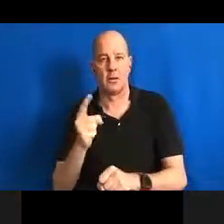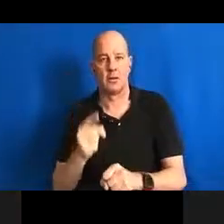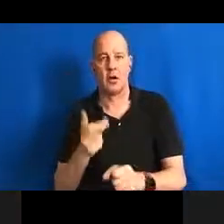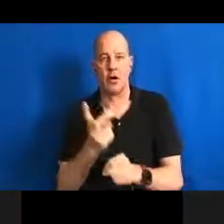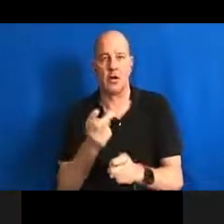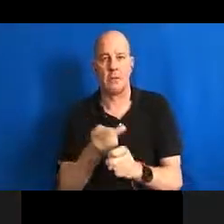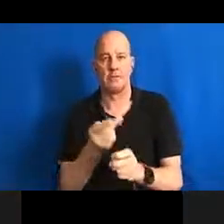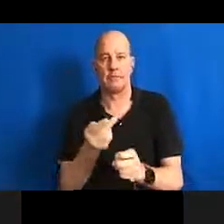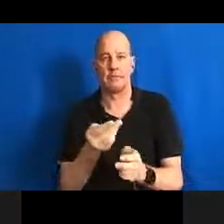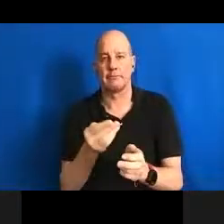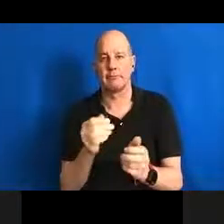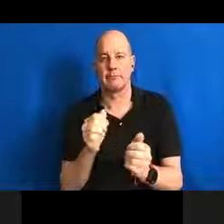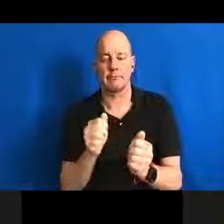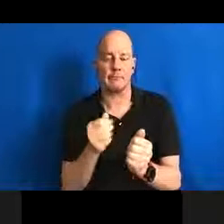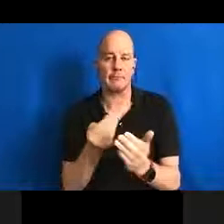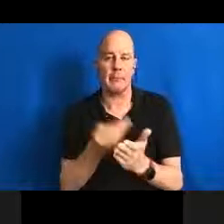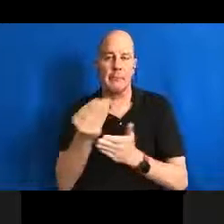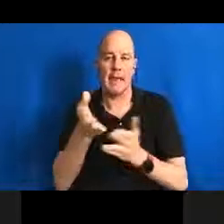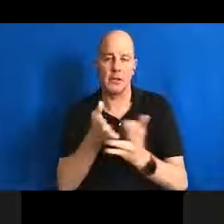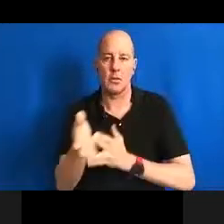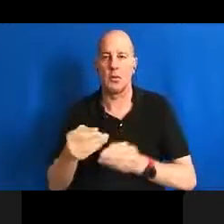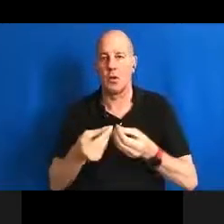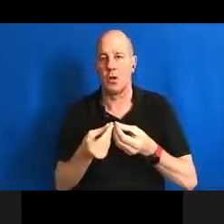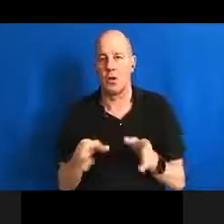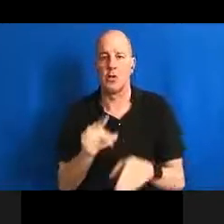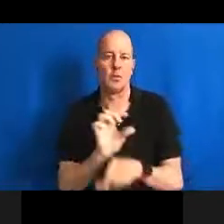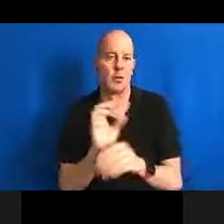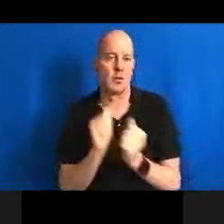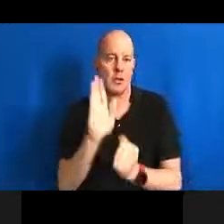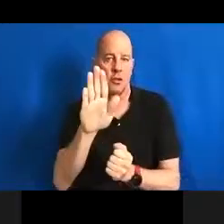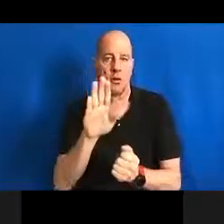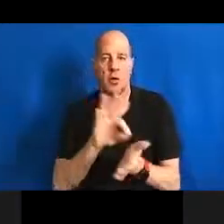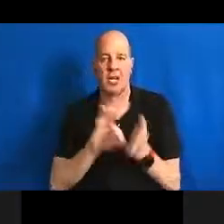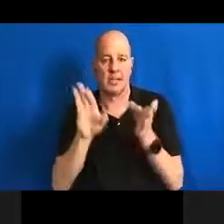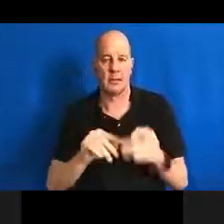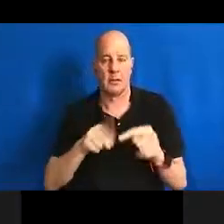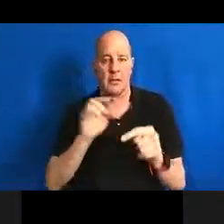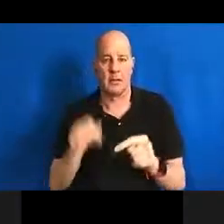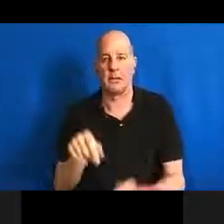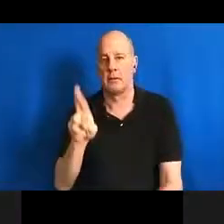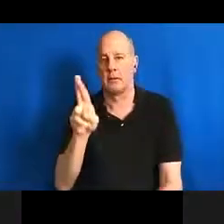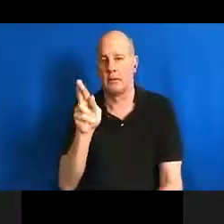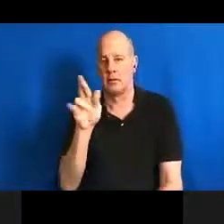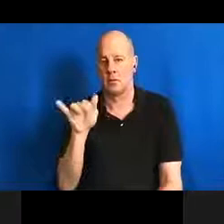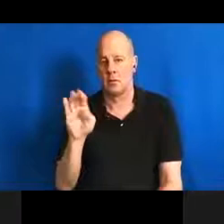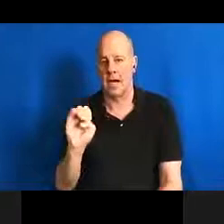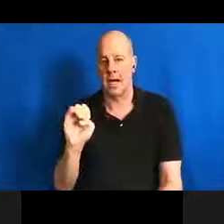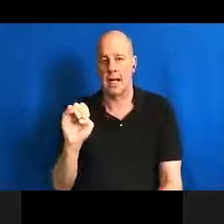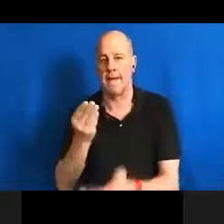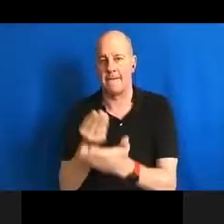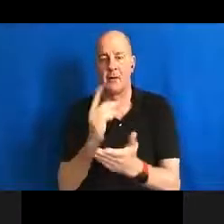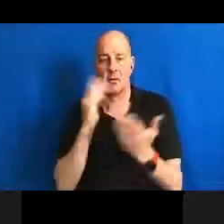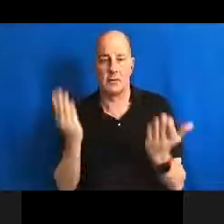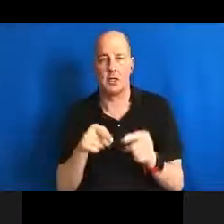And that's something you'll want to work out with an accountant like Rye Financial, who will be here in the breakout session.